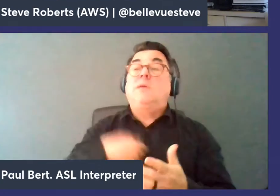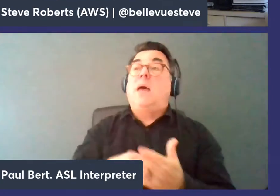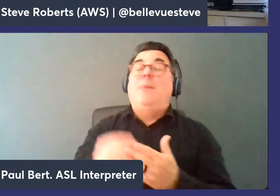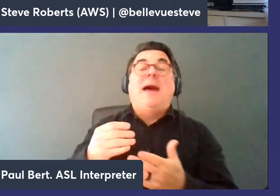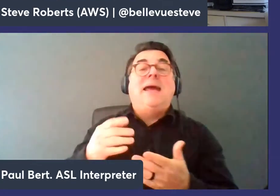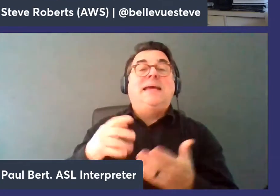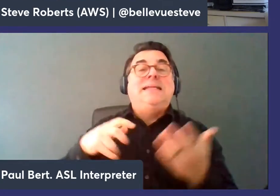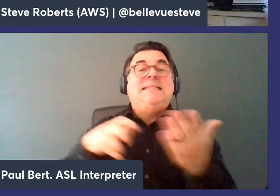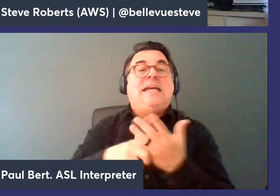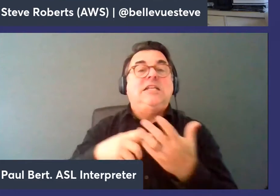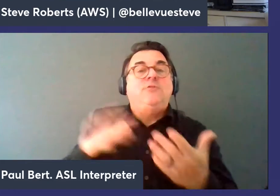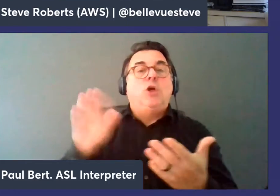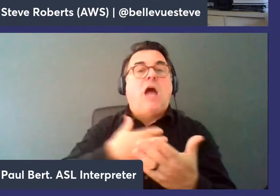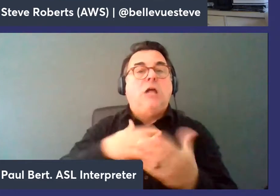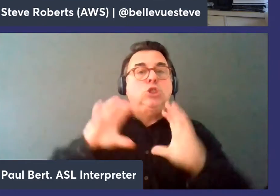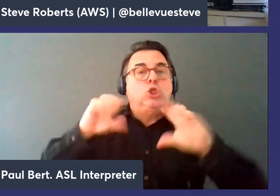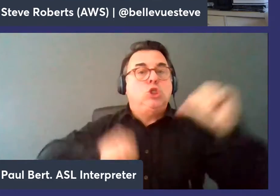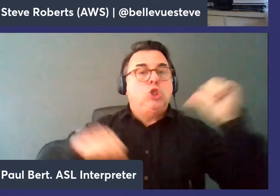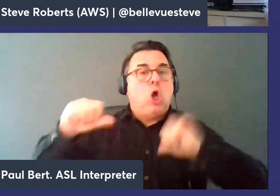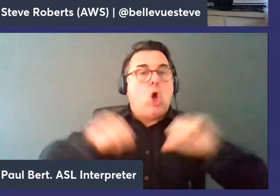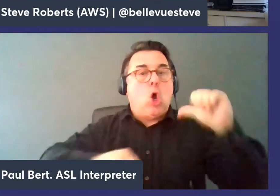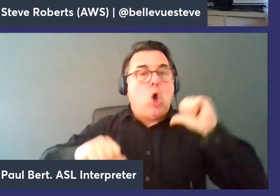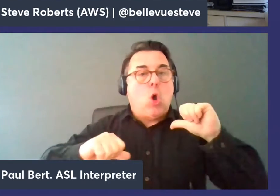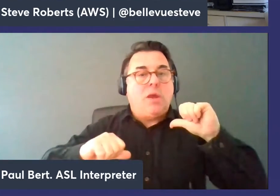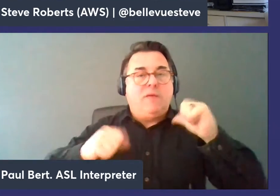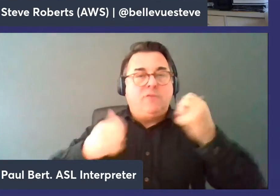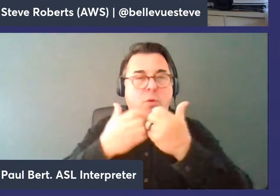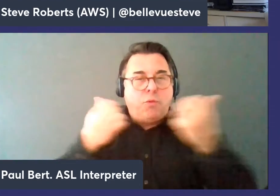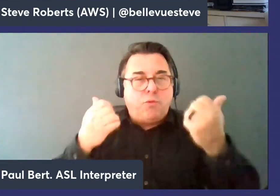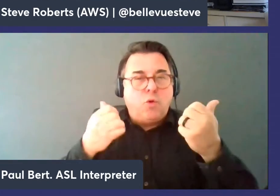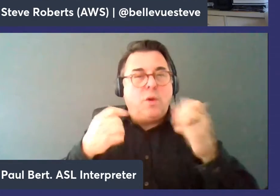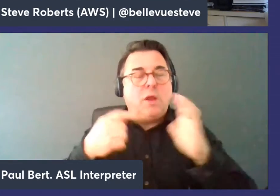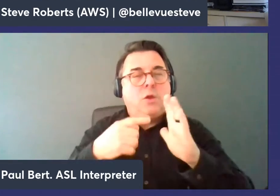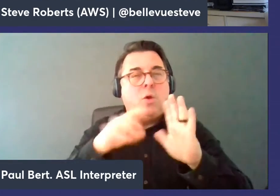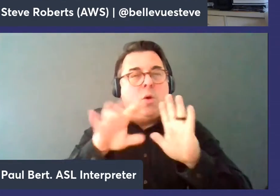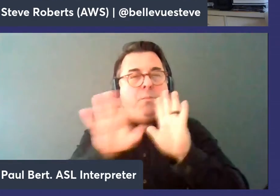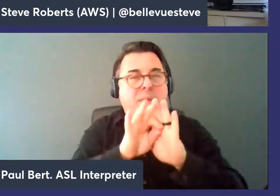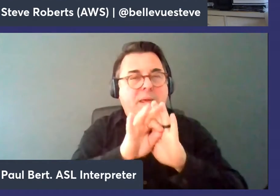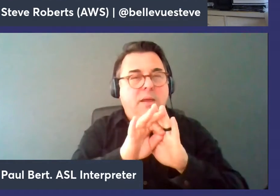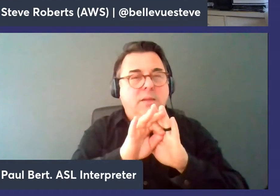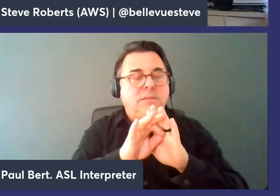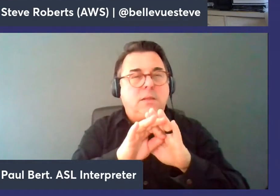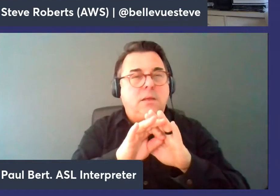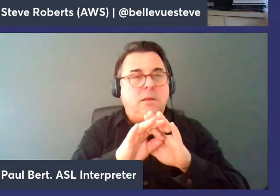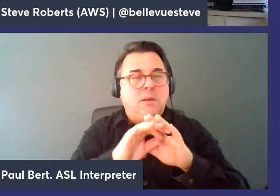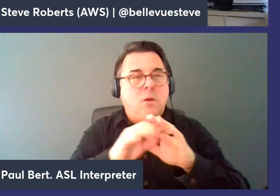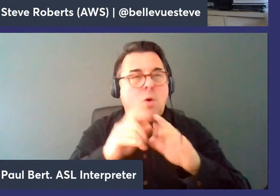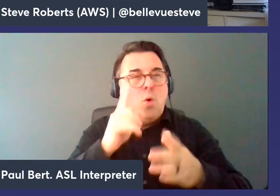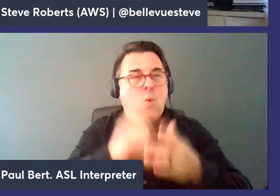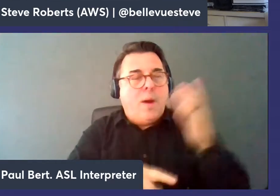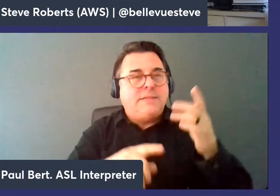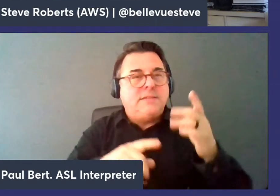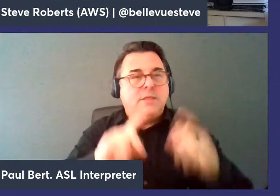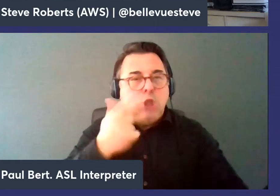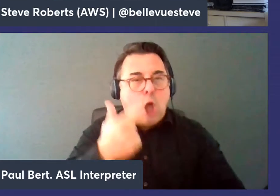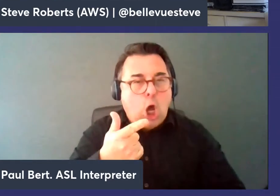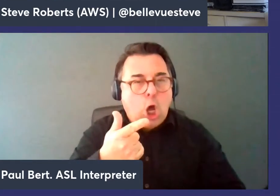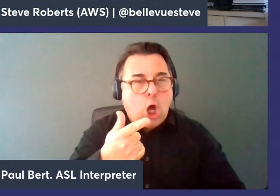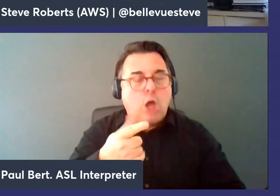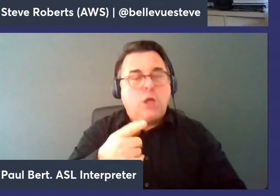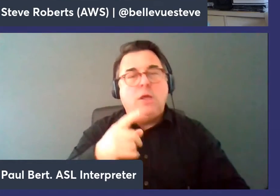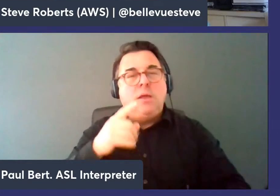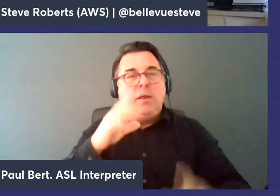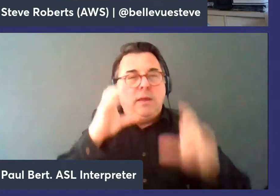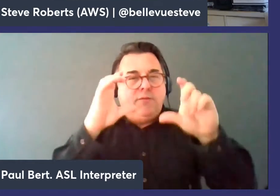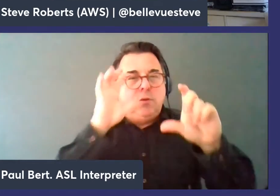you've got to get in and get through that capture process and get through Mhm. all the other details before the bots arrive, and suddenly it's sold out. It's like, And then you